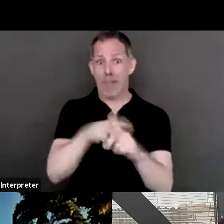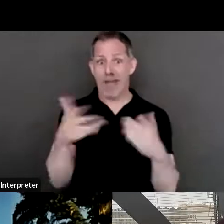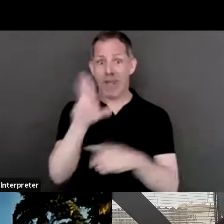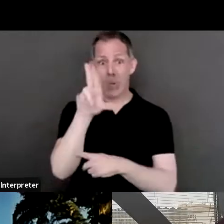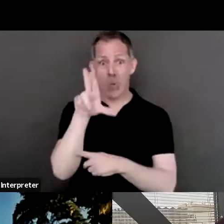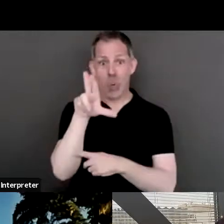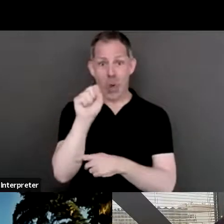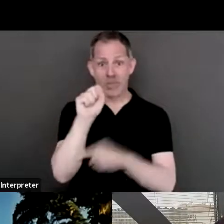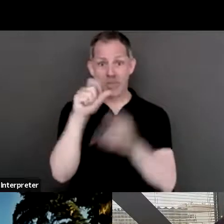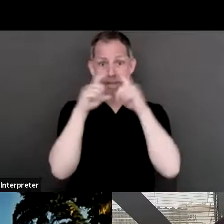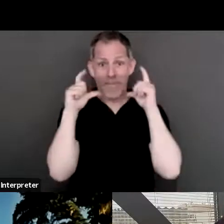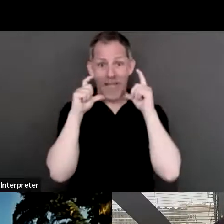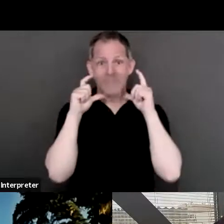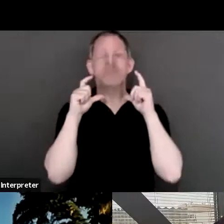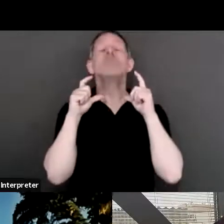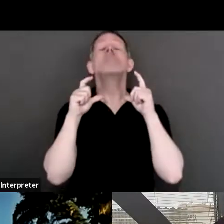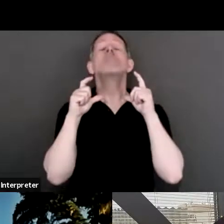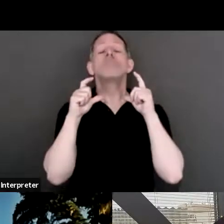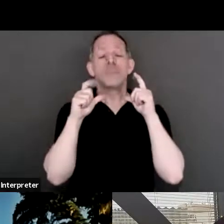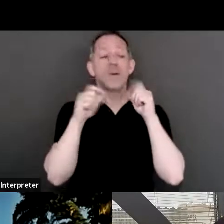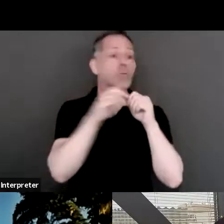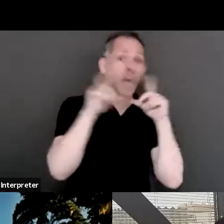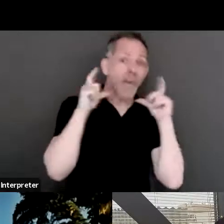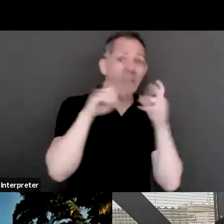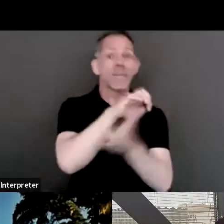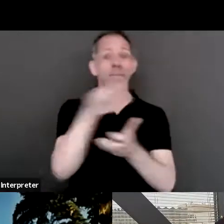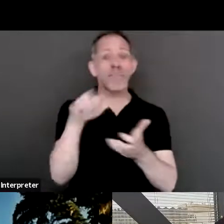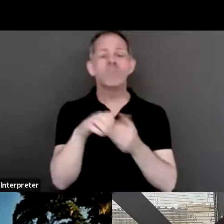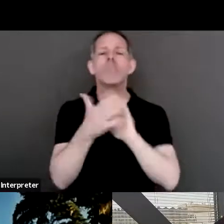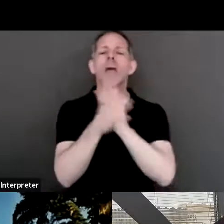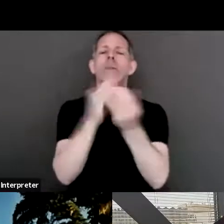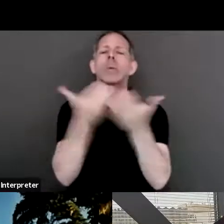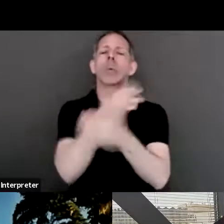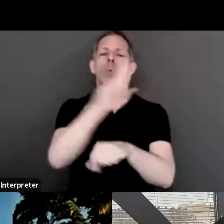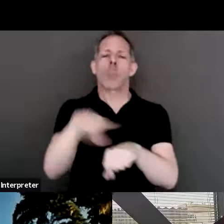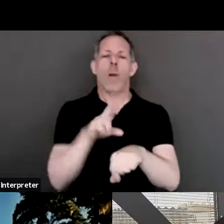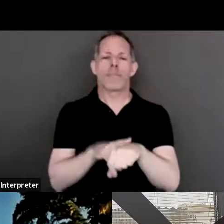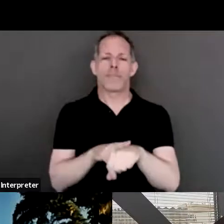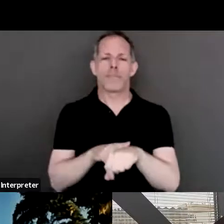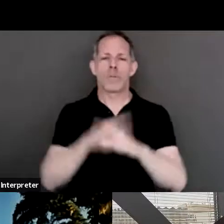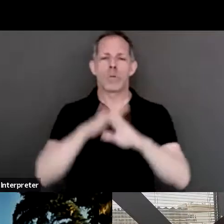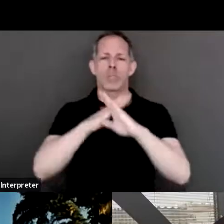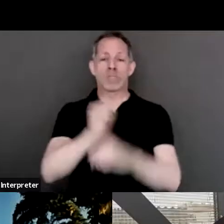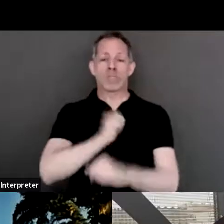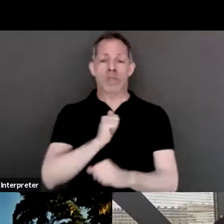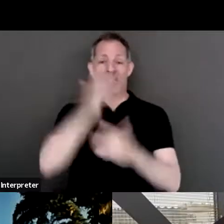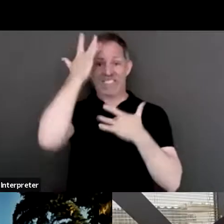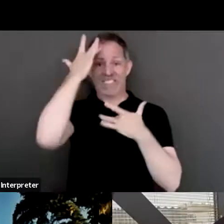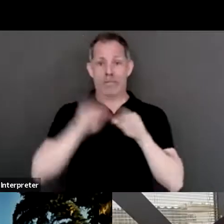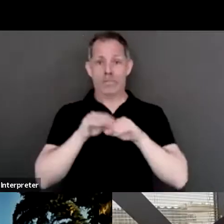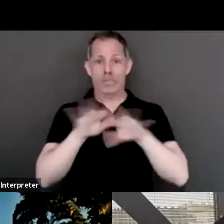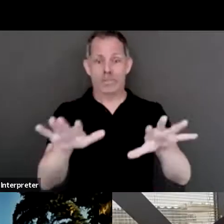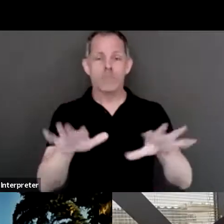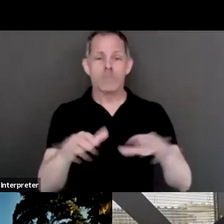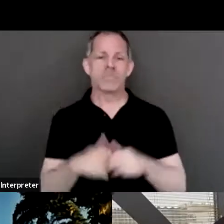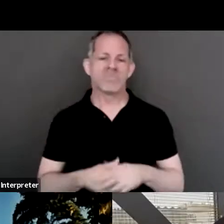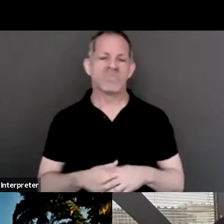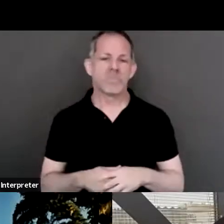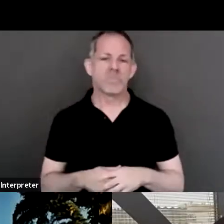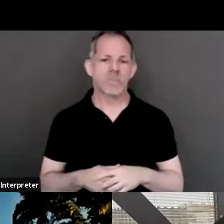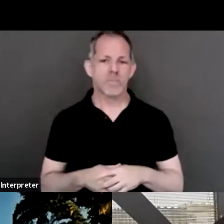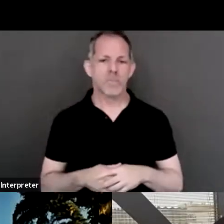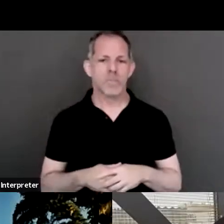Spitters, any further thoughts on that? No, I think you've got it, and I agree. I think